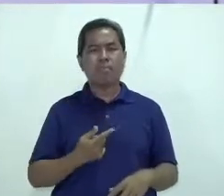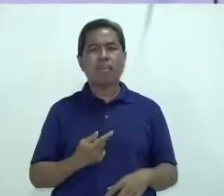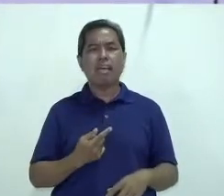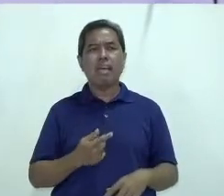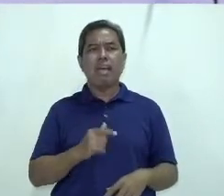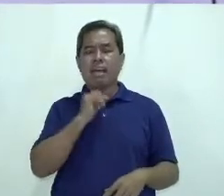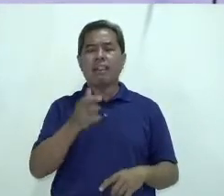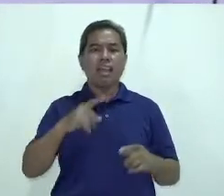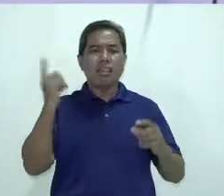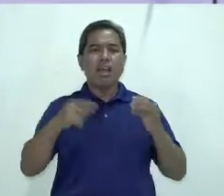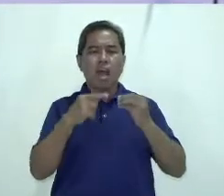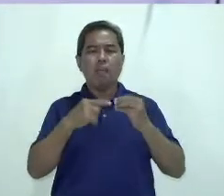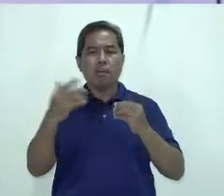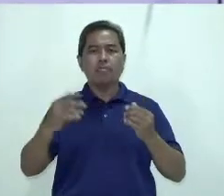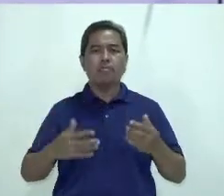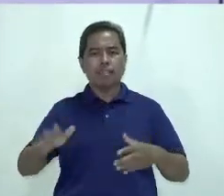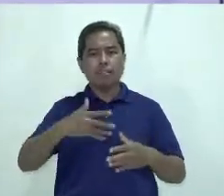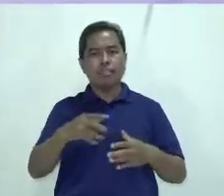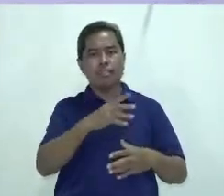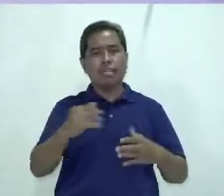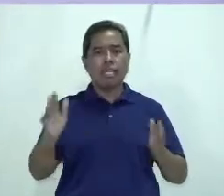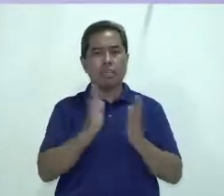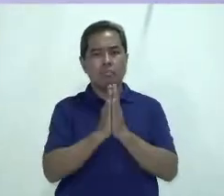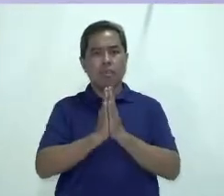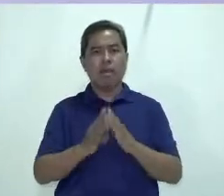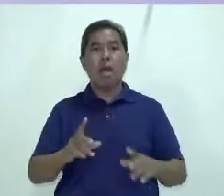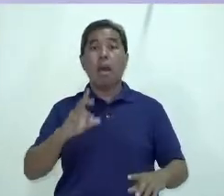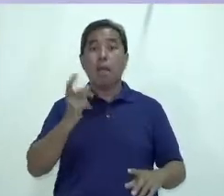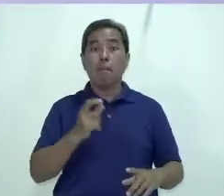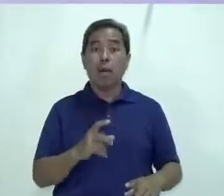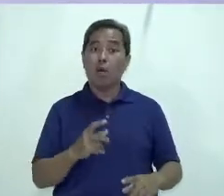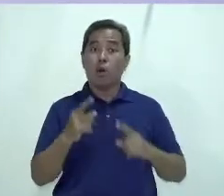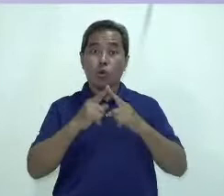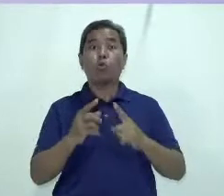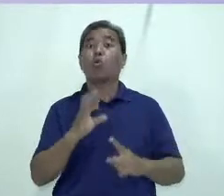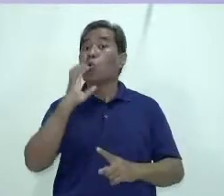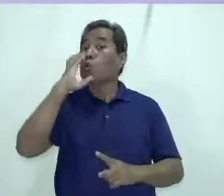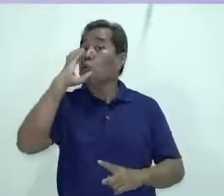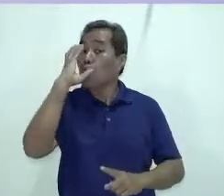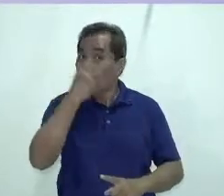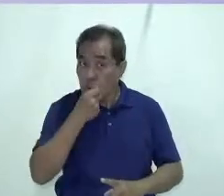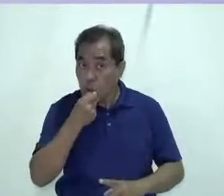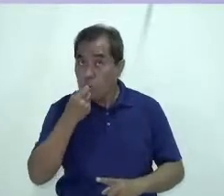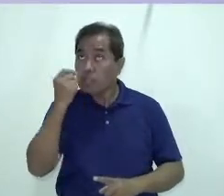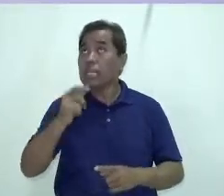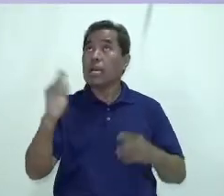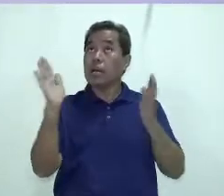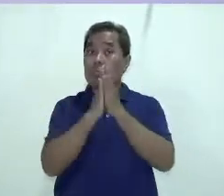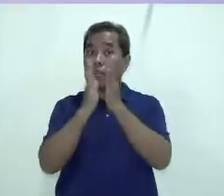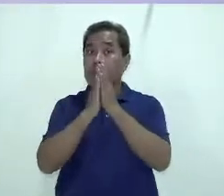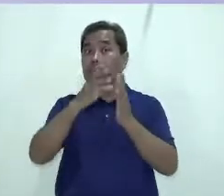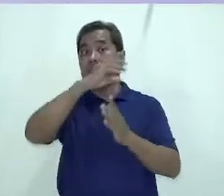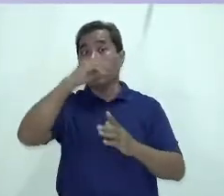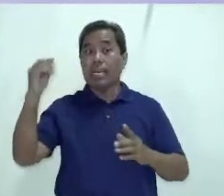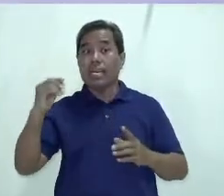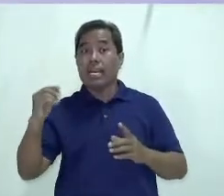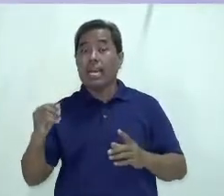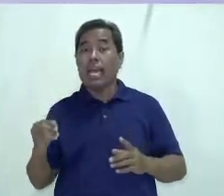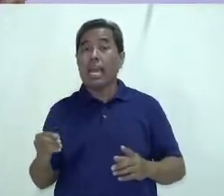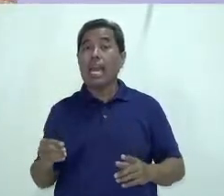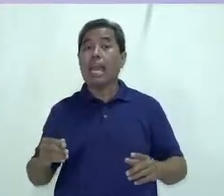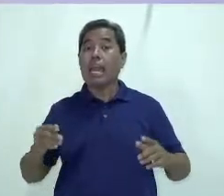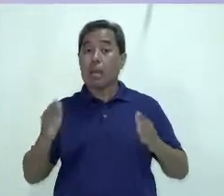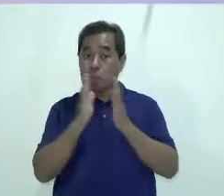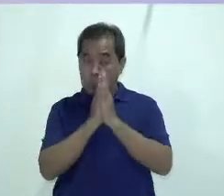praying to and the one that they were praising in the midst of these circumstances. This is